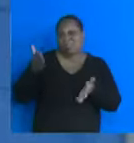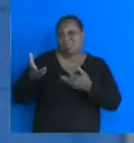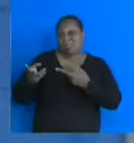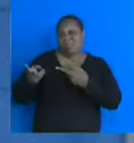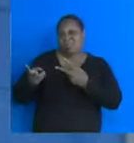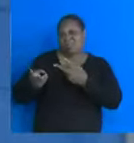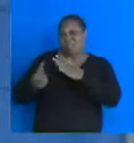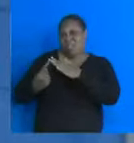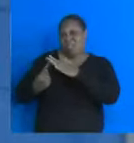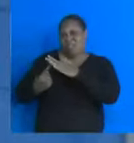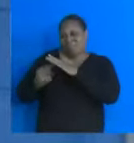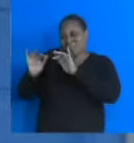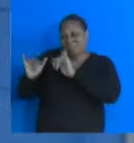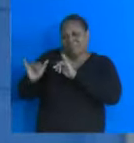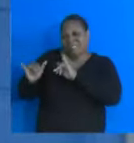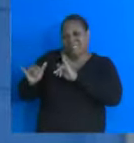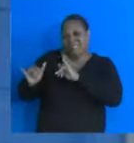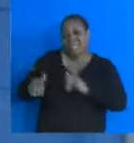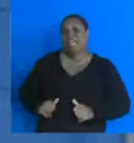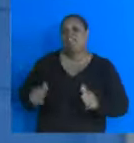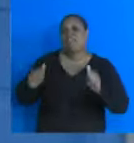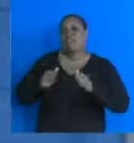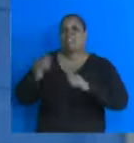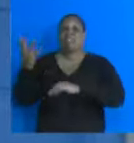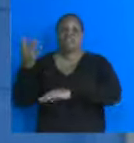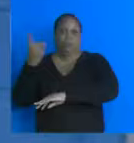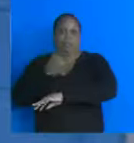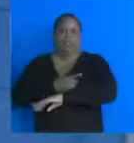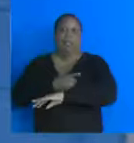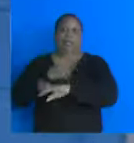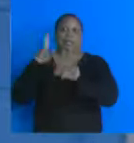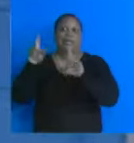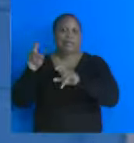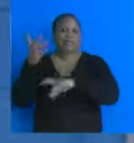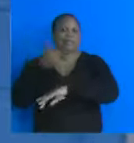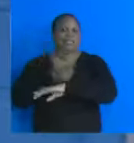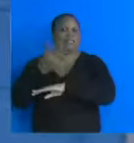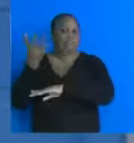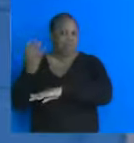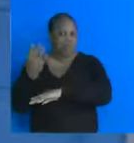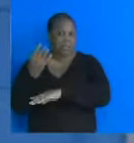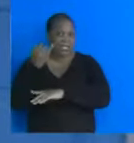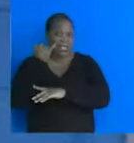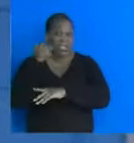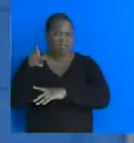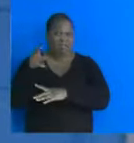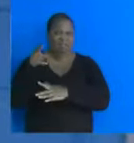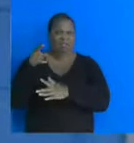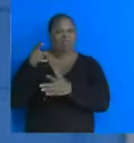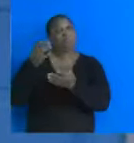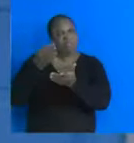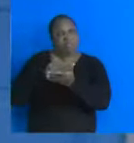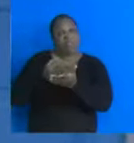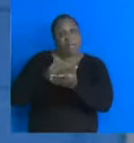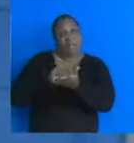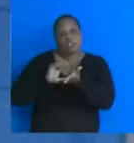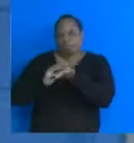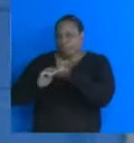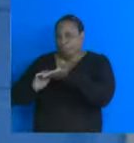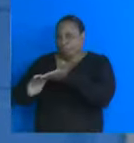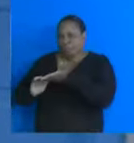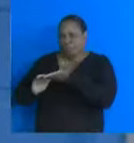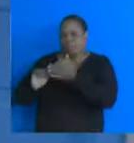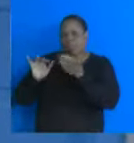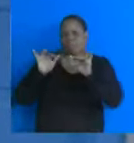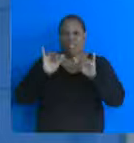at a residence for 14 days and test on day 14. And if a person has a financial exemption, they are required to